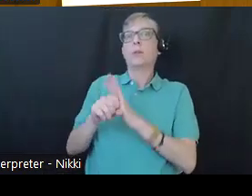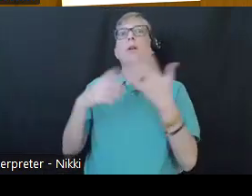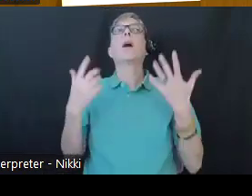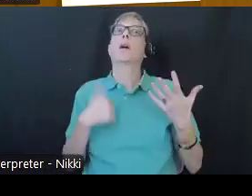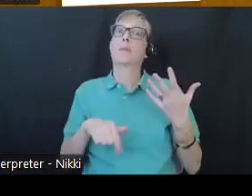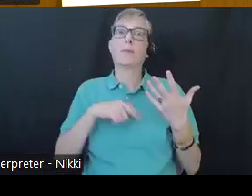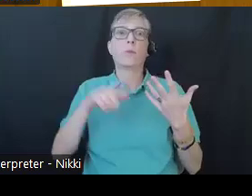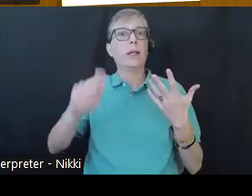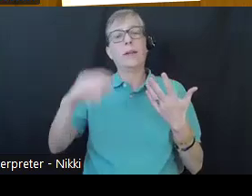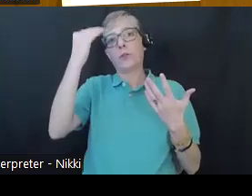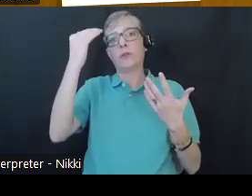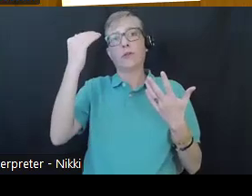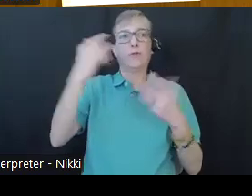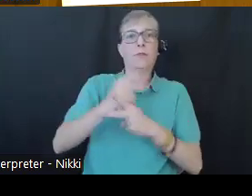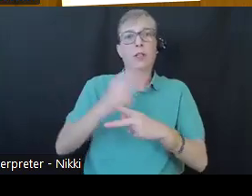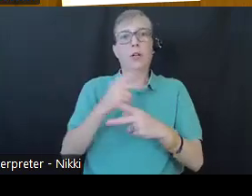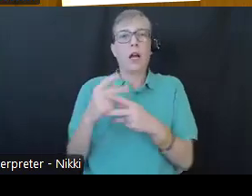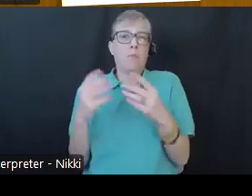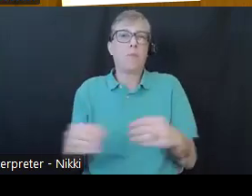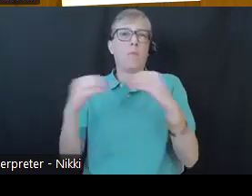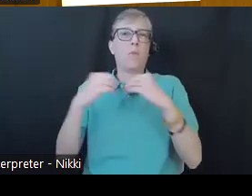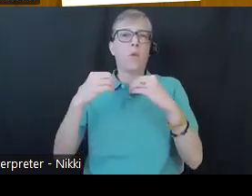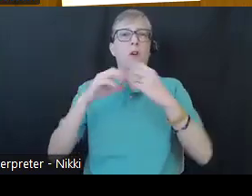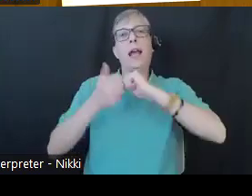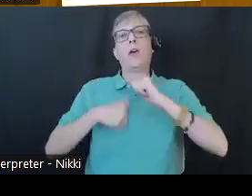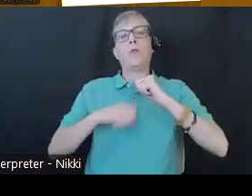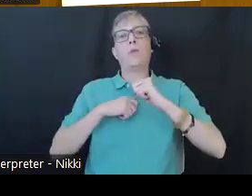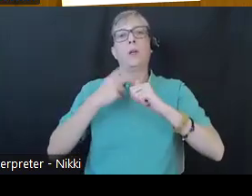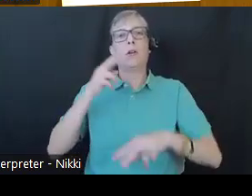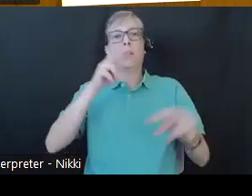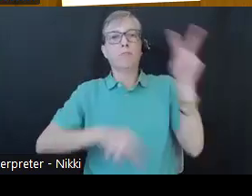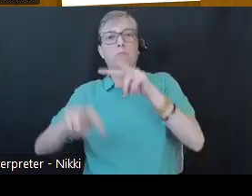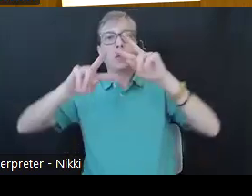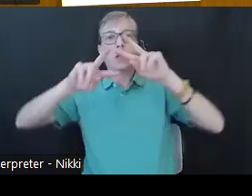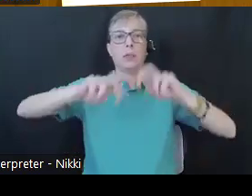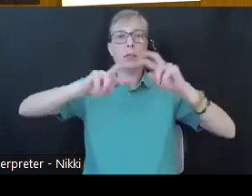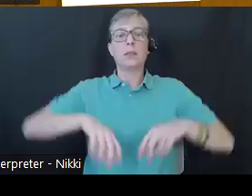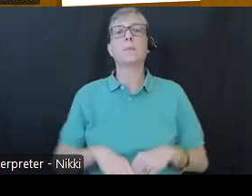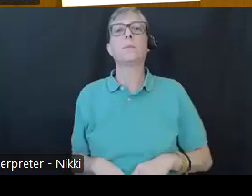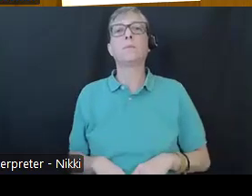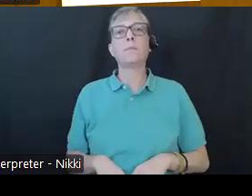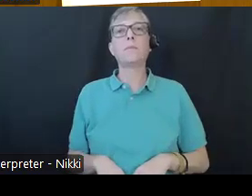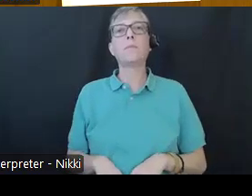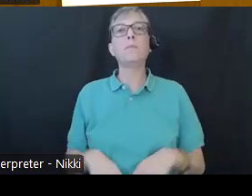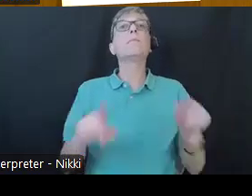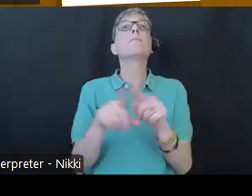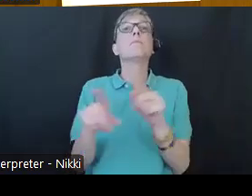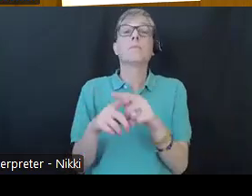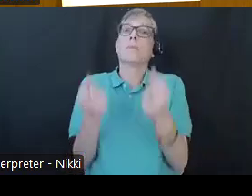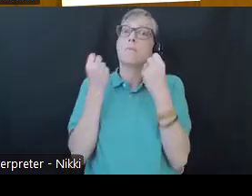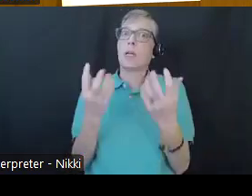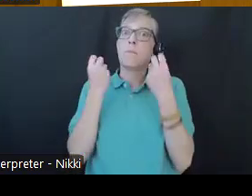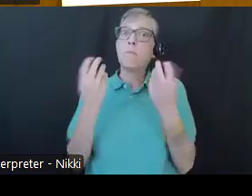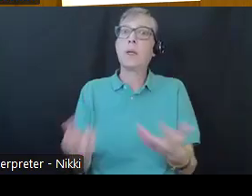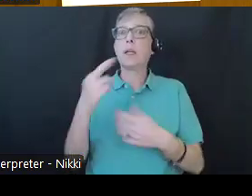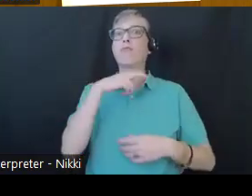get at some of these outcomes. There's also been a lot of risk factors that have been identified,